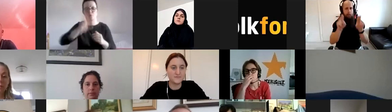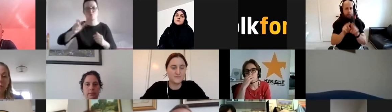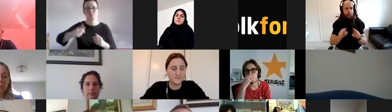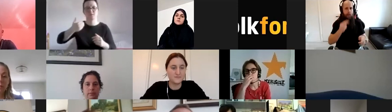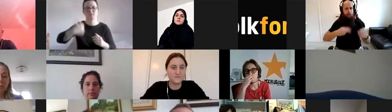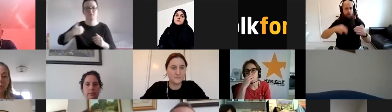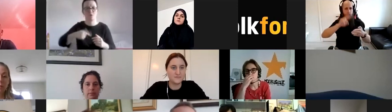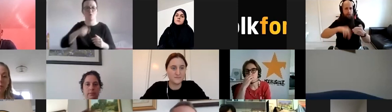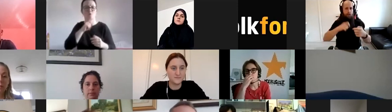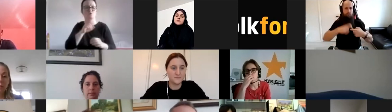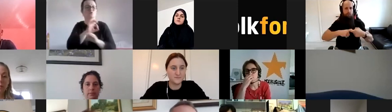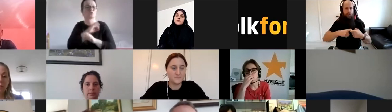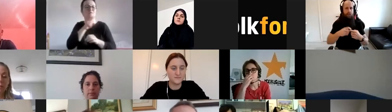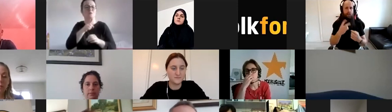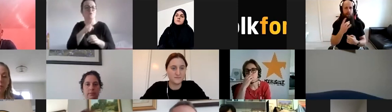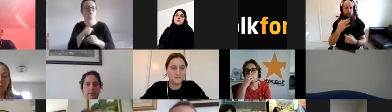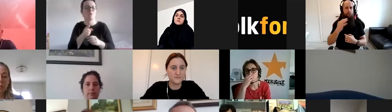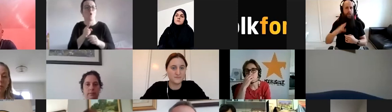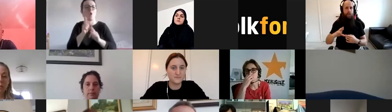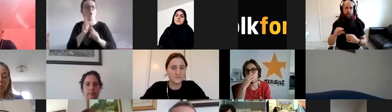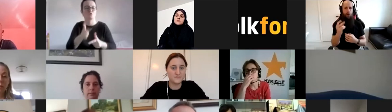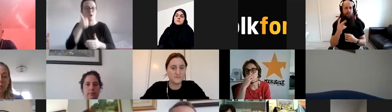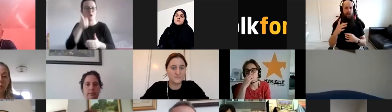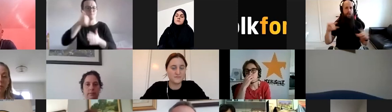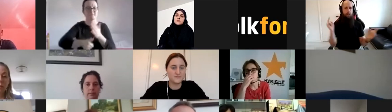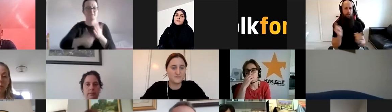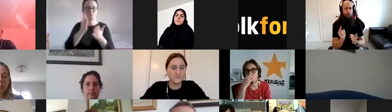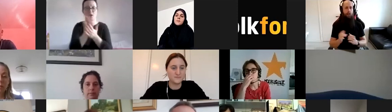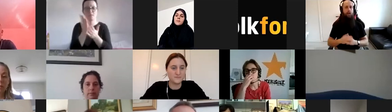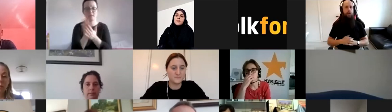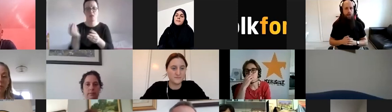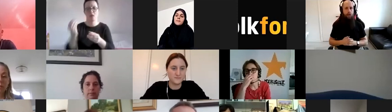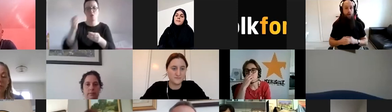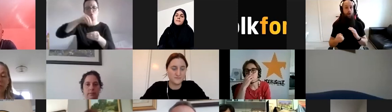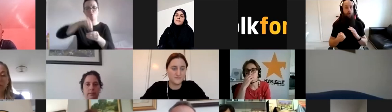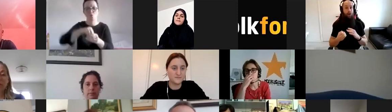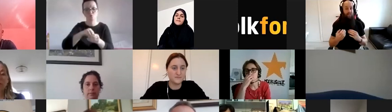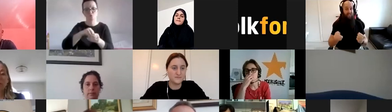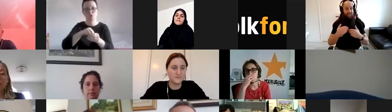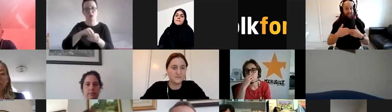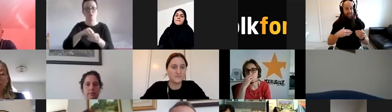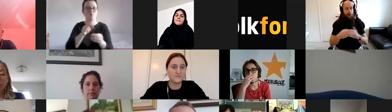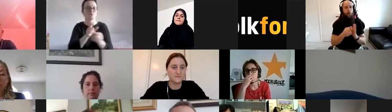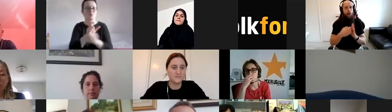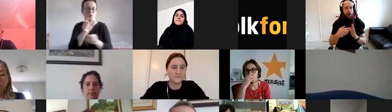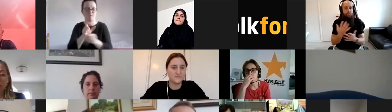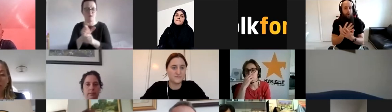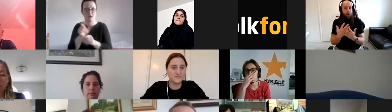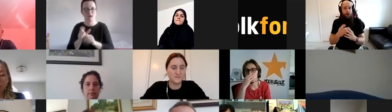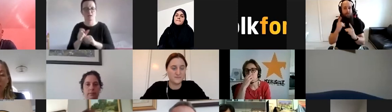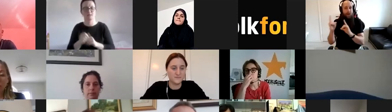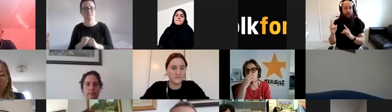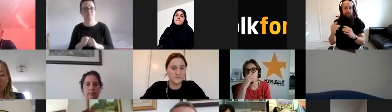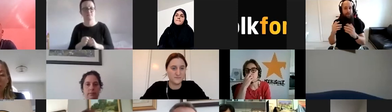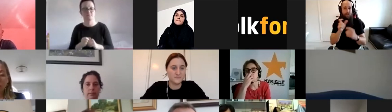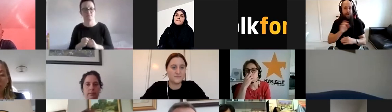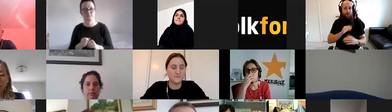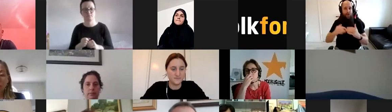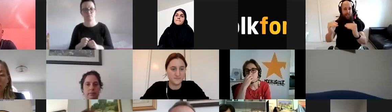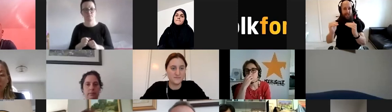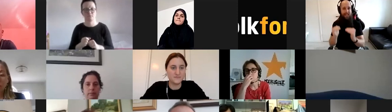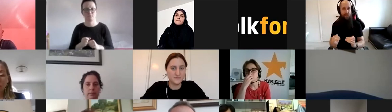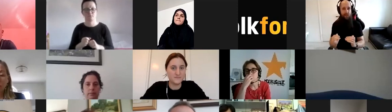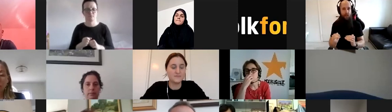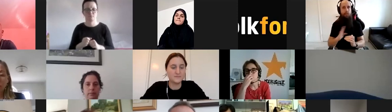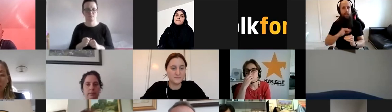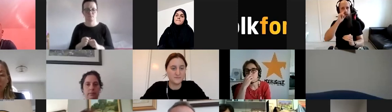was a precedent, because persons with disabilities who were the victims of arms were included in the advocacy